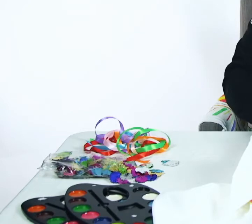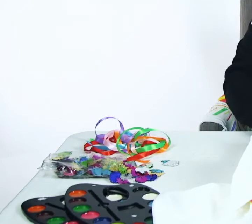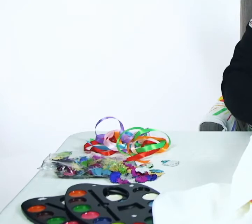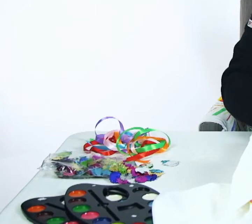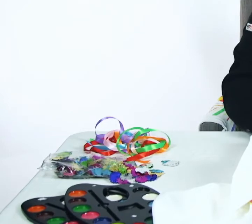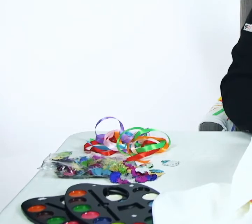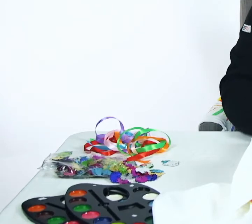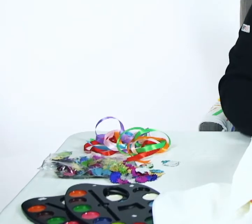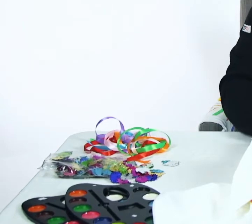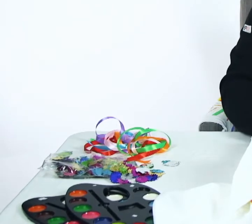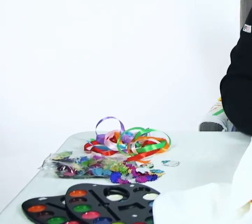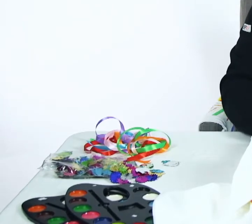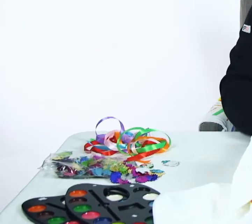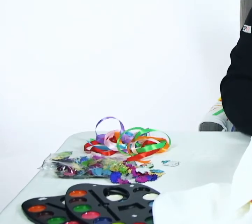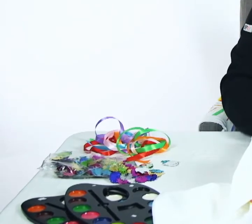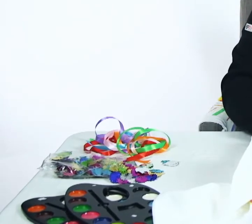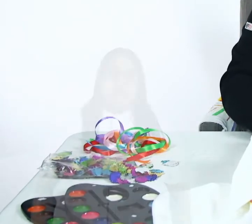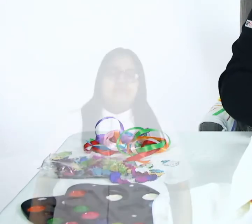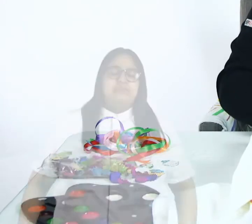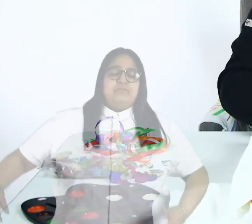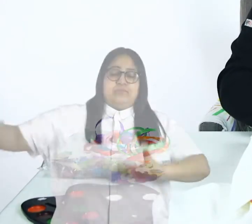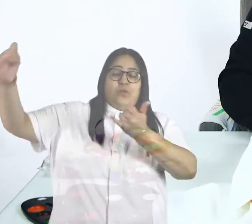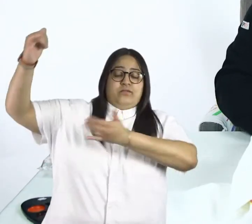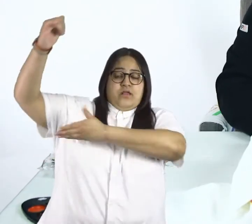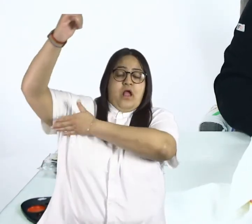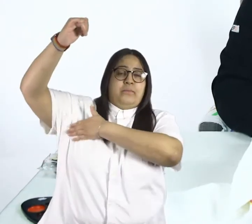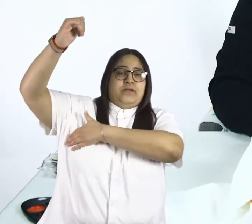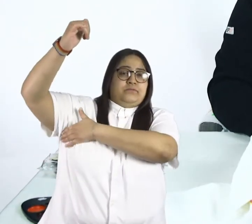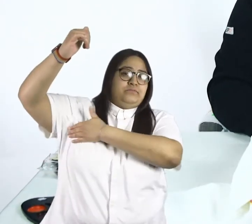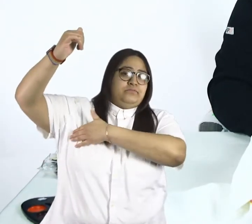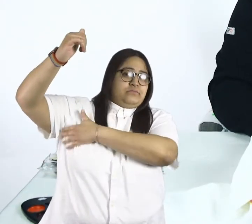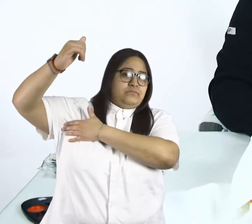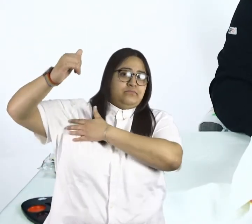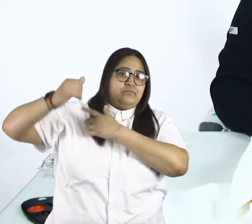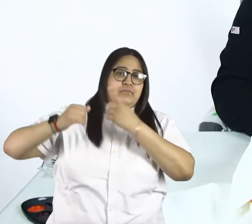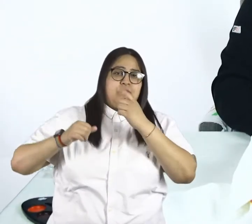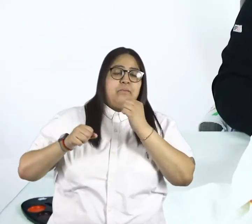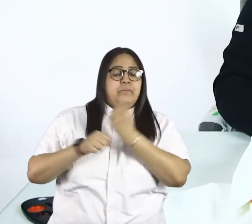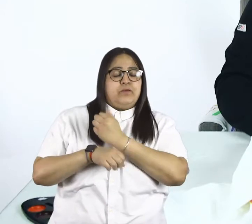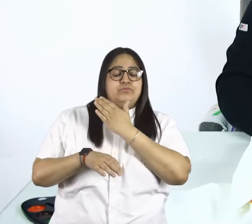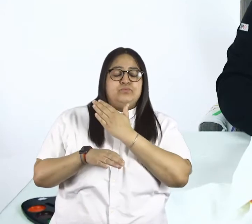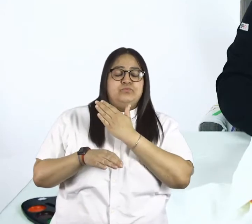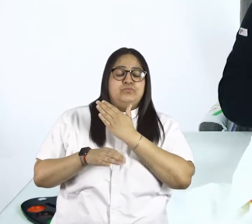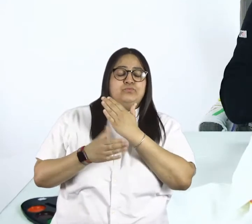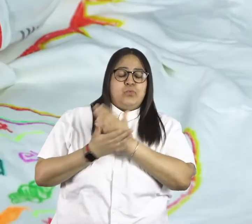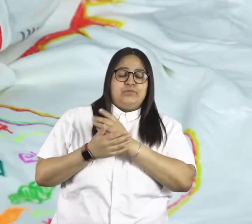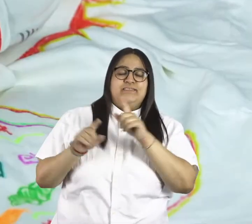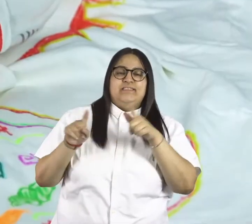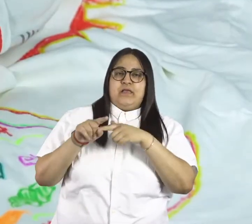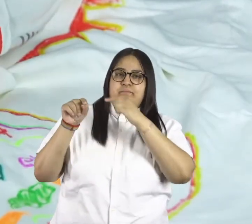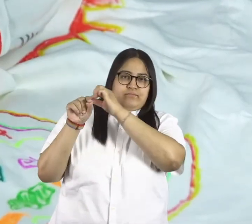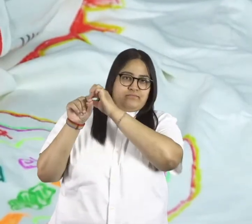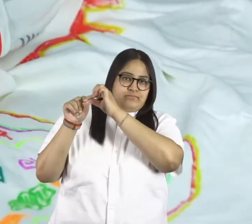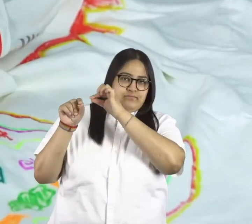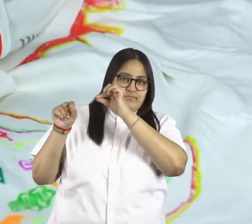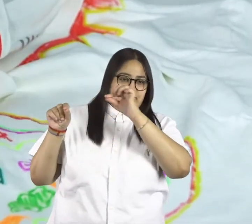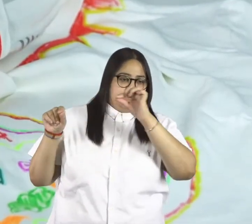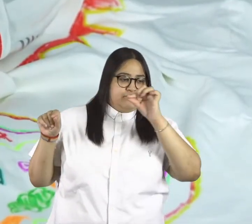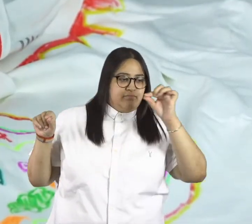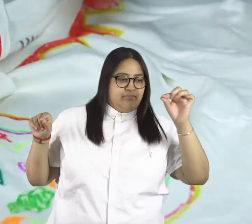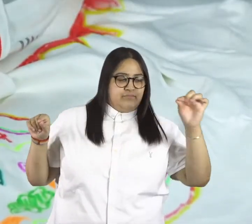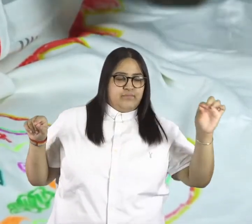to, from the armpit, you want the same width going all the way down. So you can use a pencil or do it freehand if